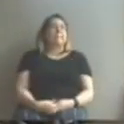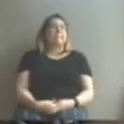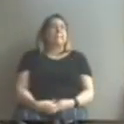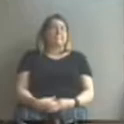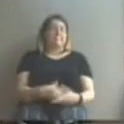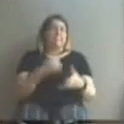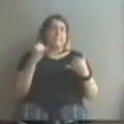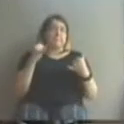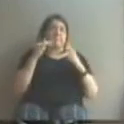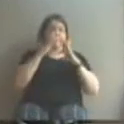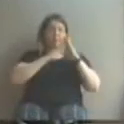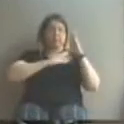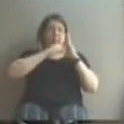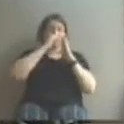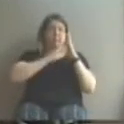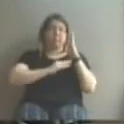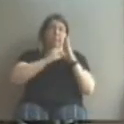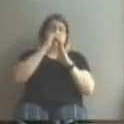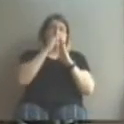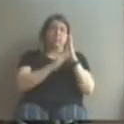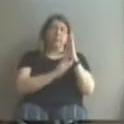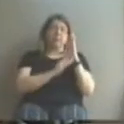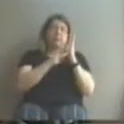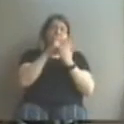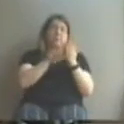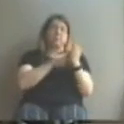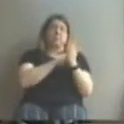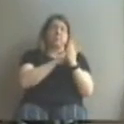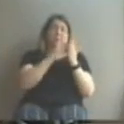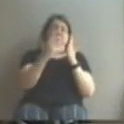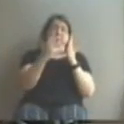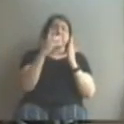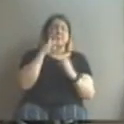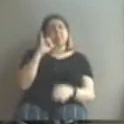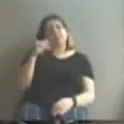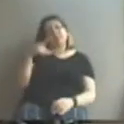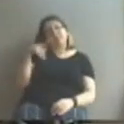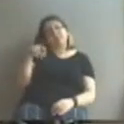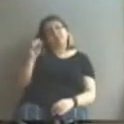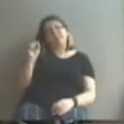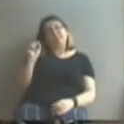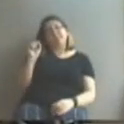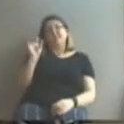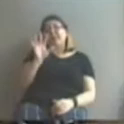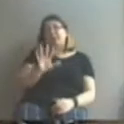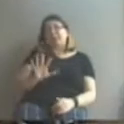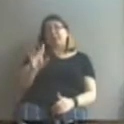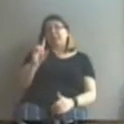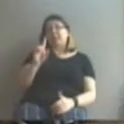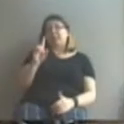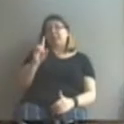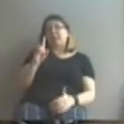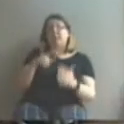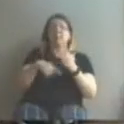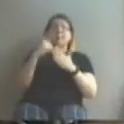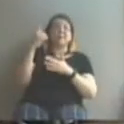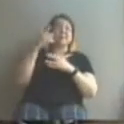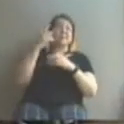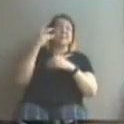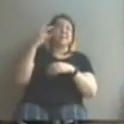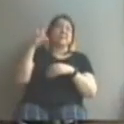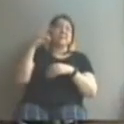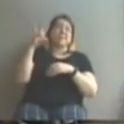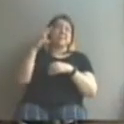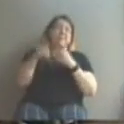right now our painting schedule in JCPS is about once every 17 years for a school.